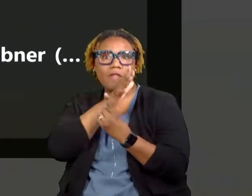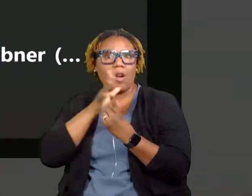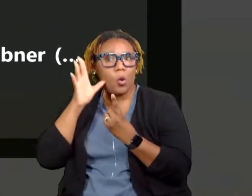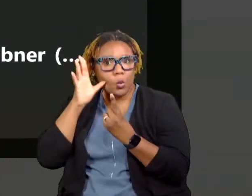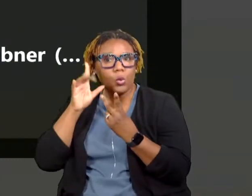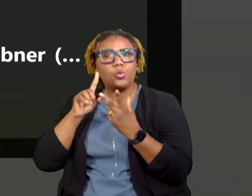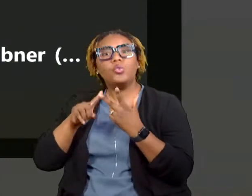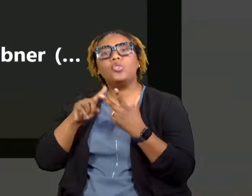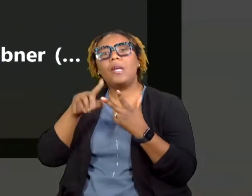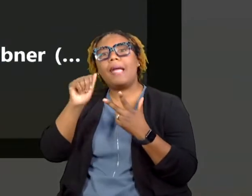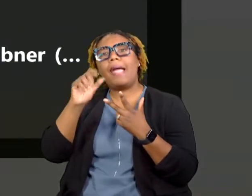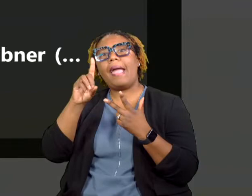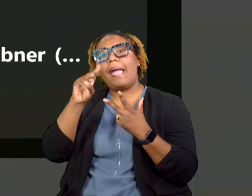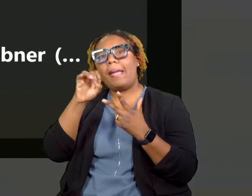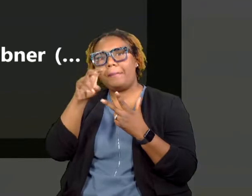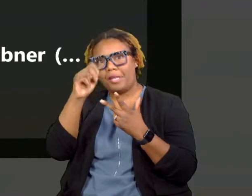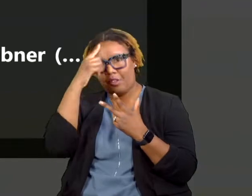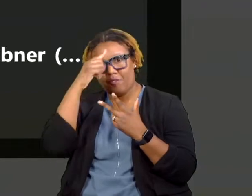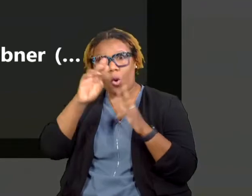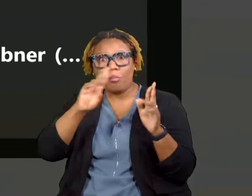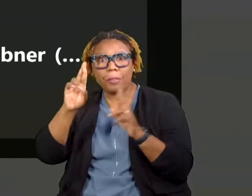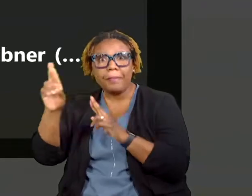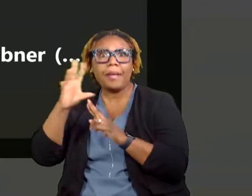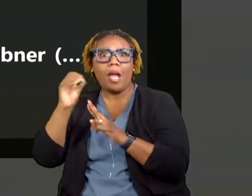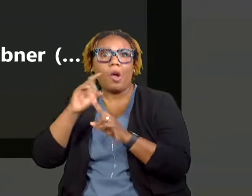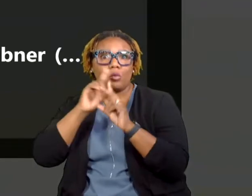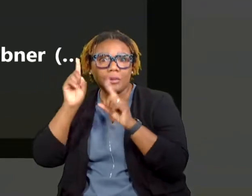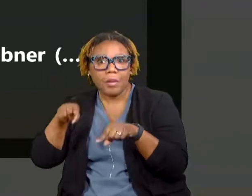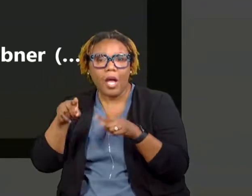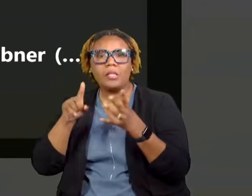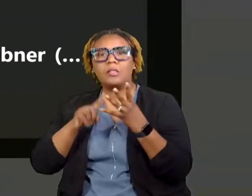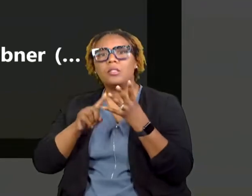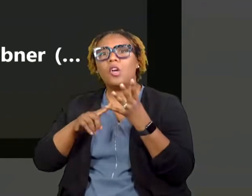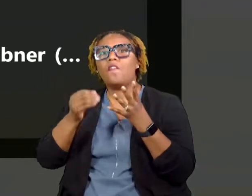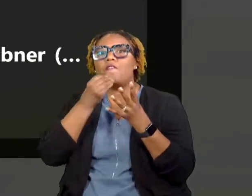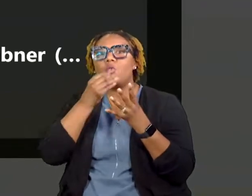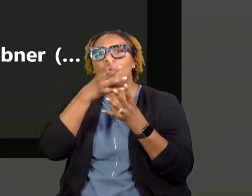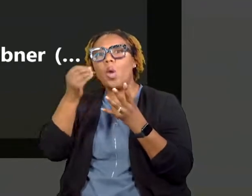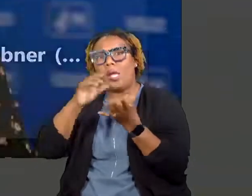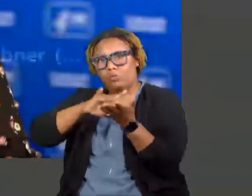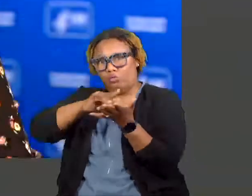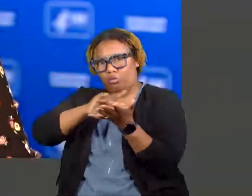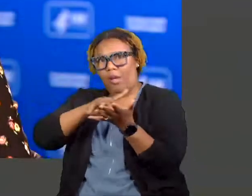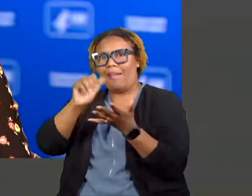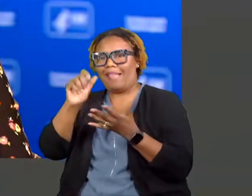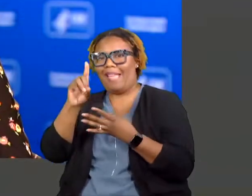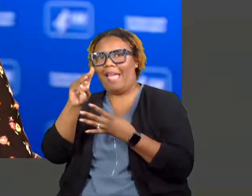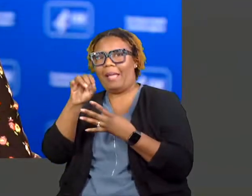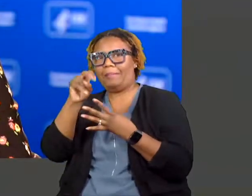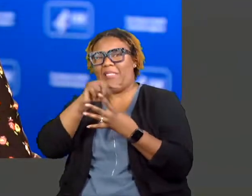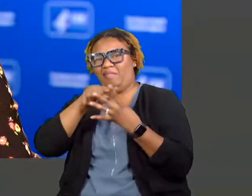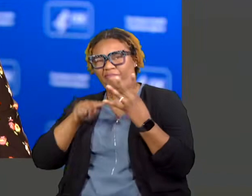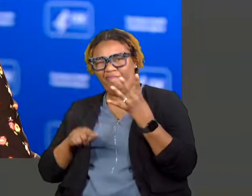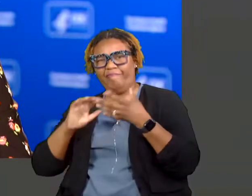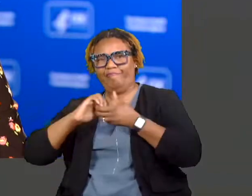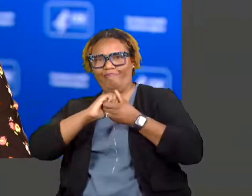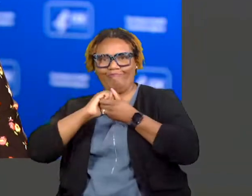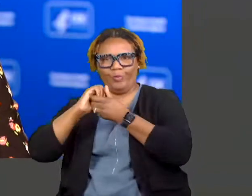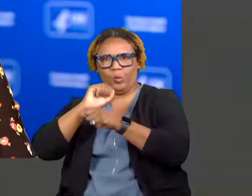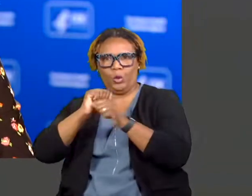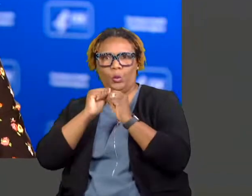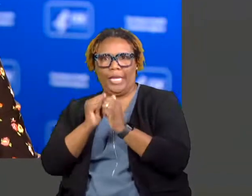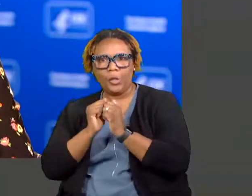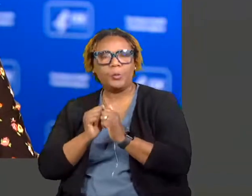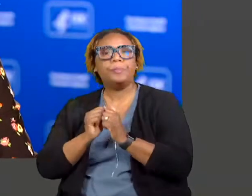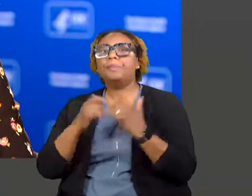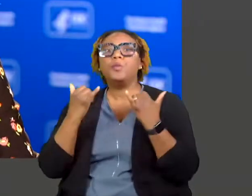the Administration for Preparedness and Response, and the Food and Drug Administration. Our speakers will share what we know